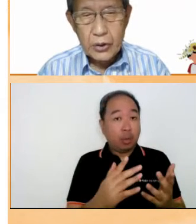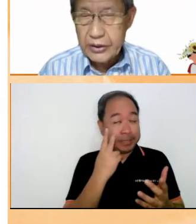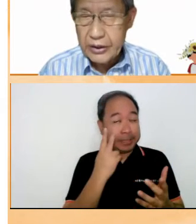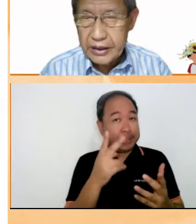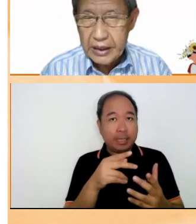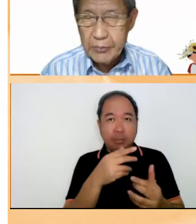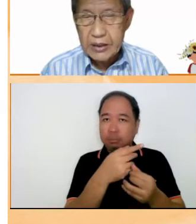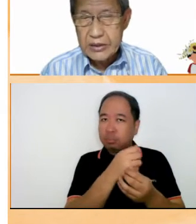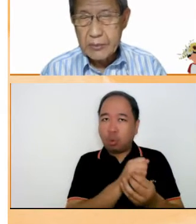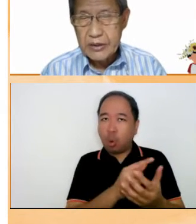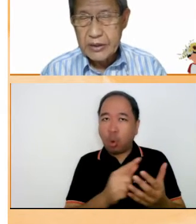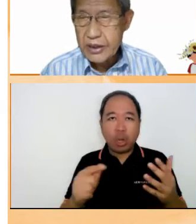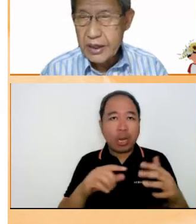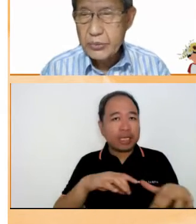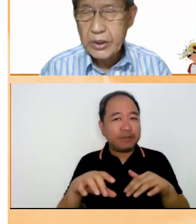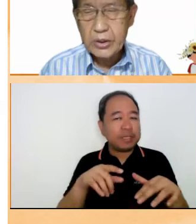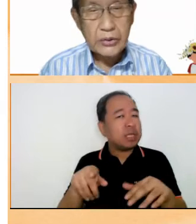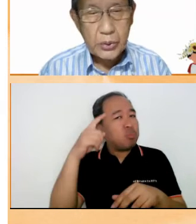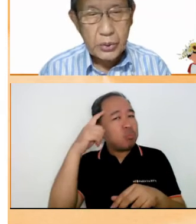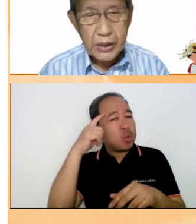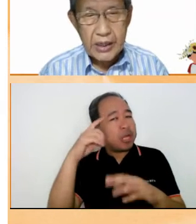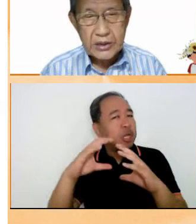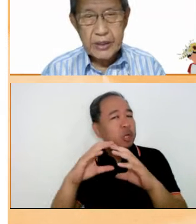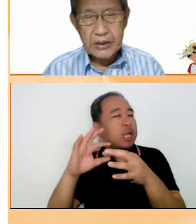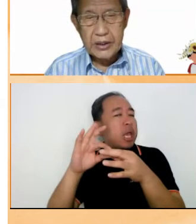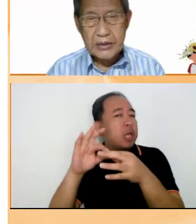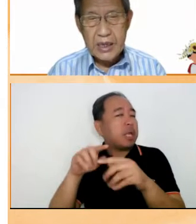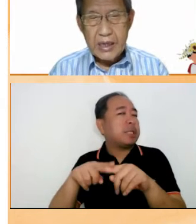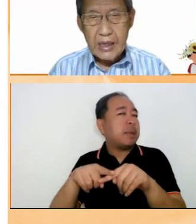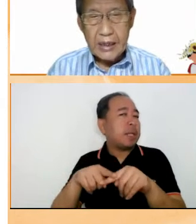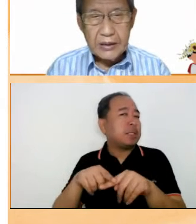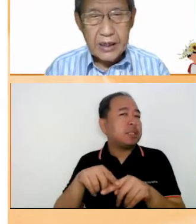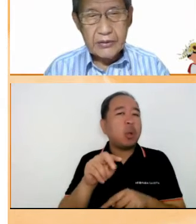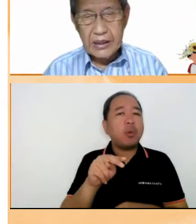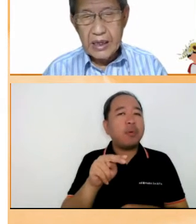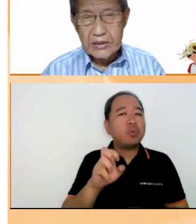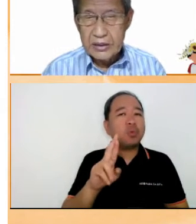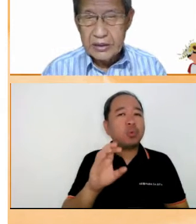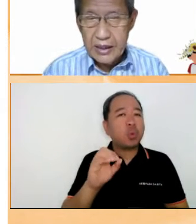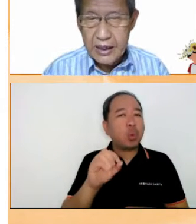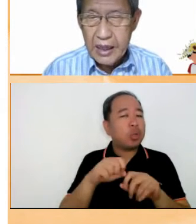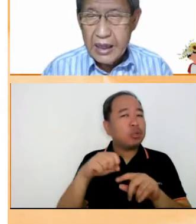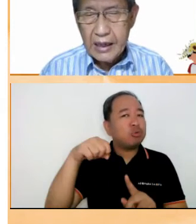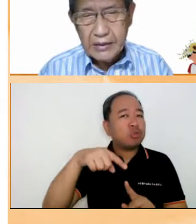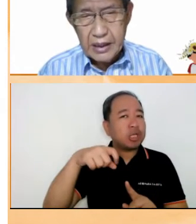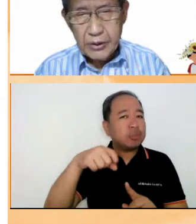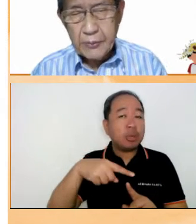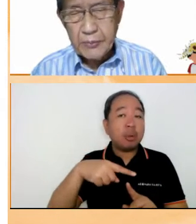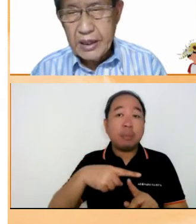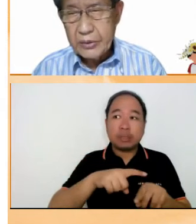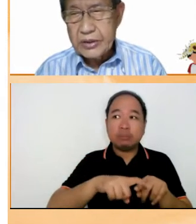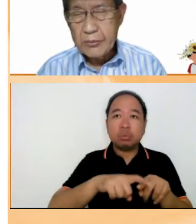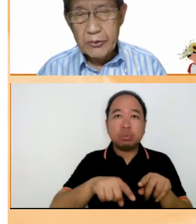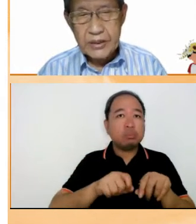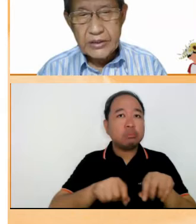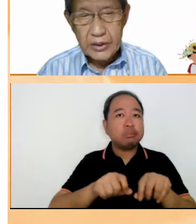relies on certain chemical substances we call neurotransmitters and electrical signaling. I think we're